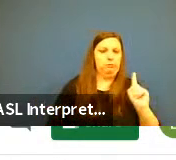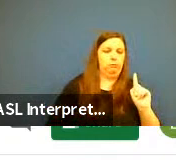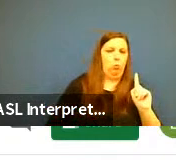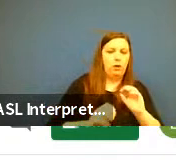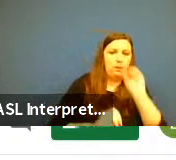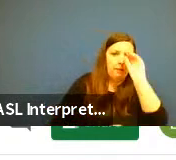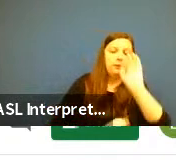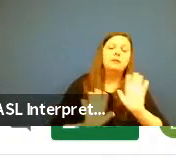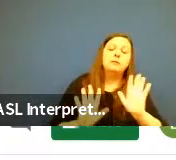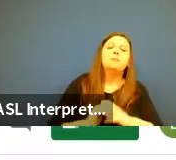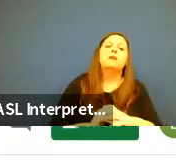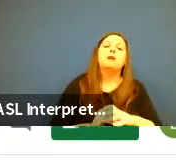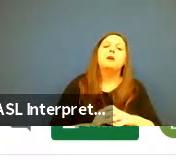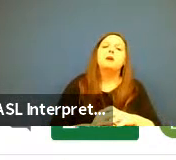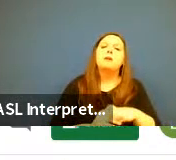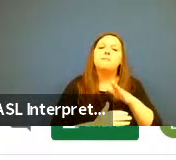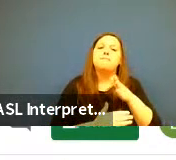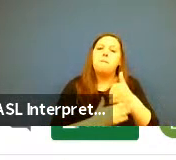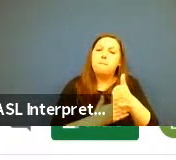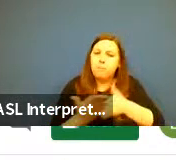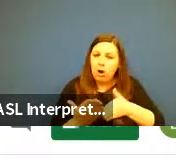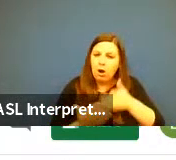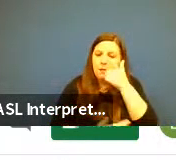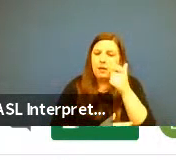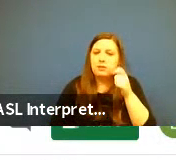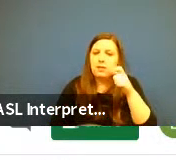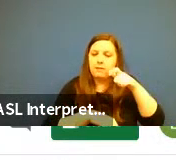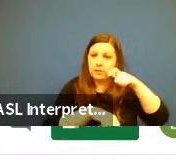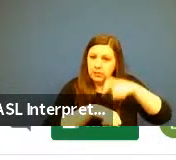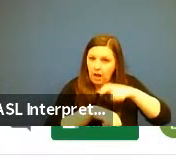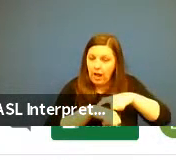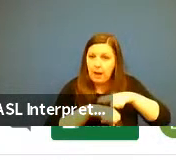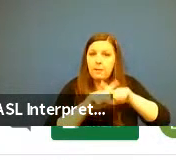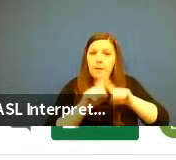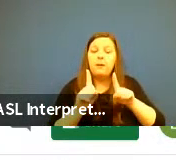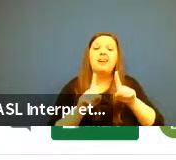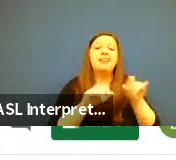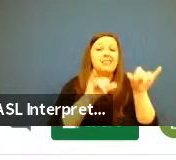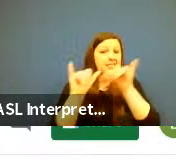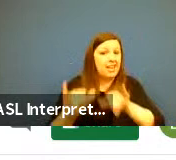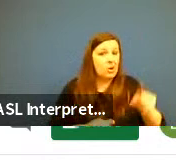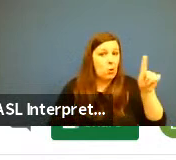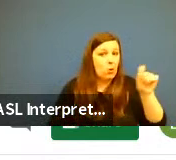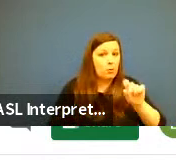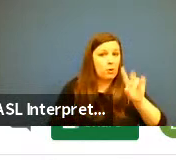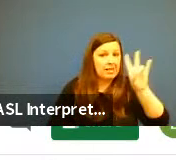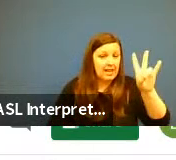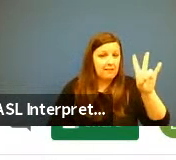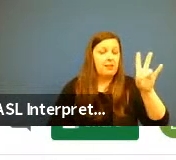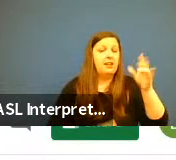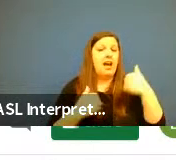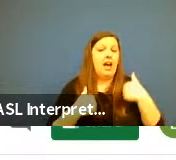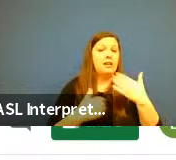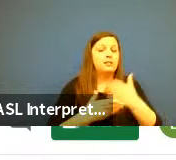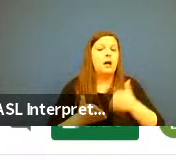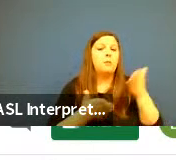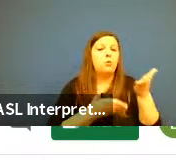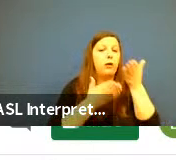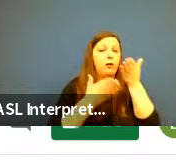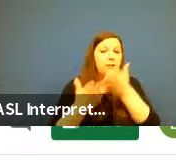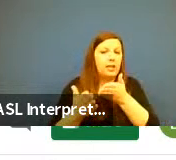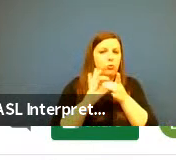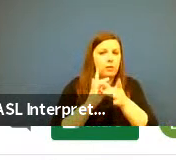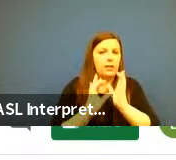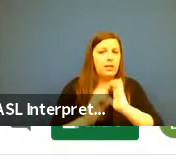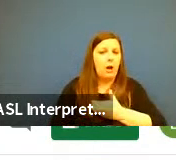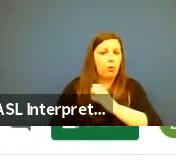because of time, but then secondly, when we get into standard 1.7, it also has some recommendations as it relates to our committee. that